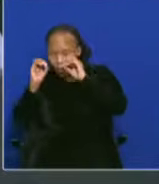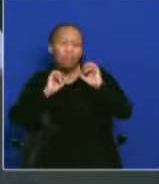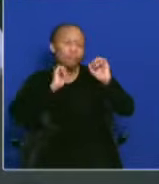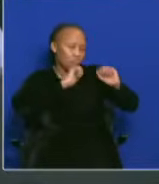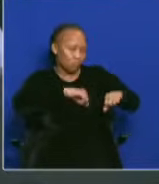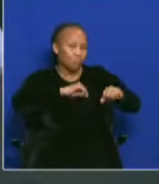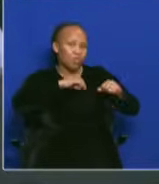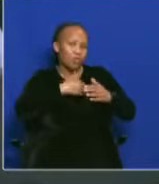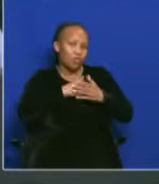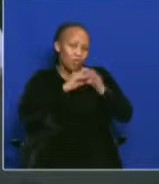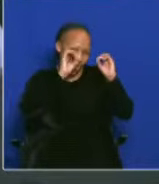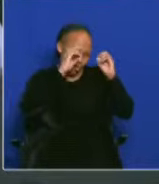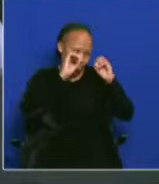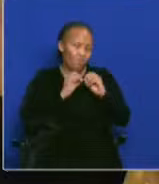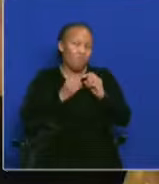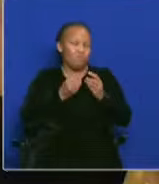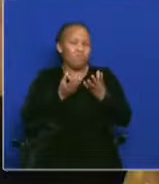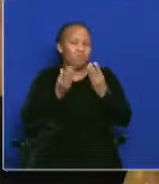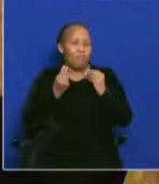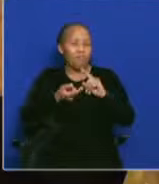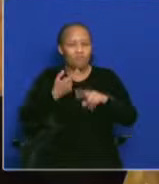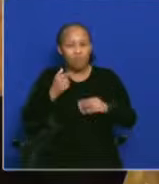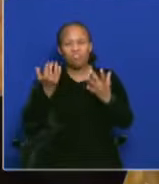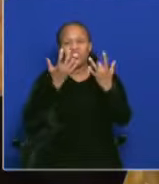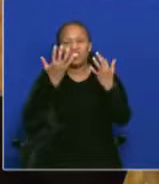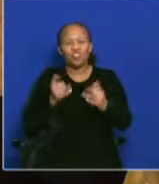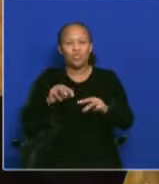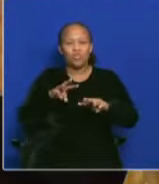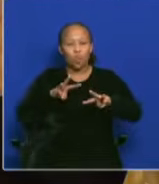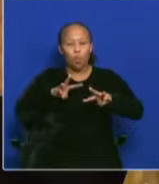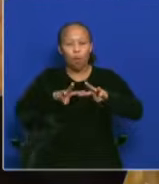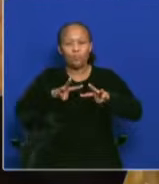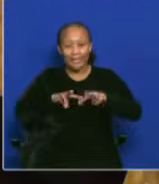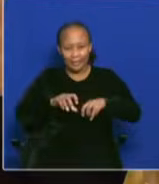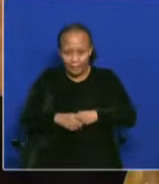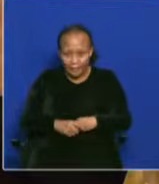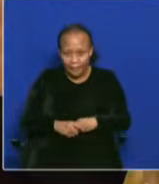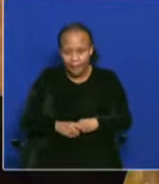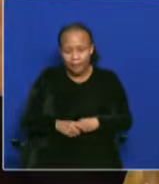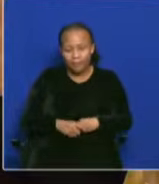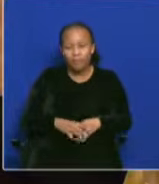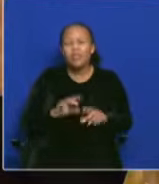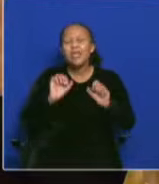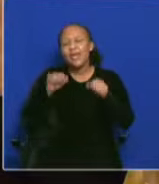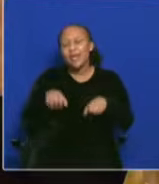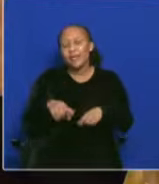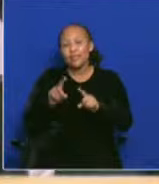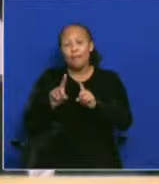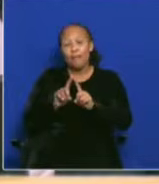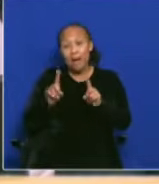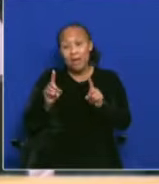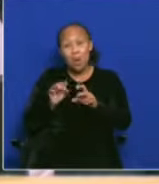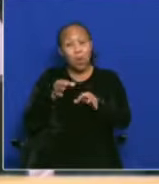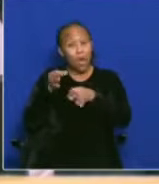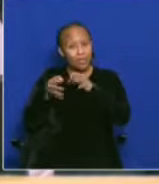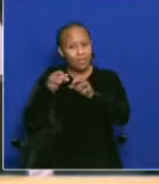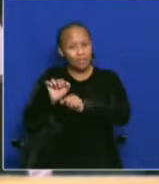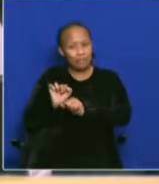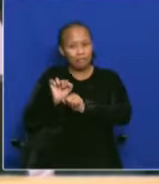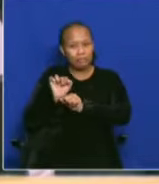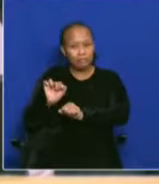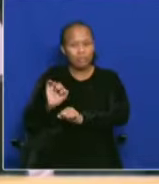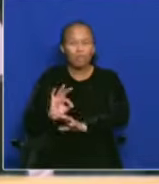website. Yes, what I was clarifying is by that explanation, you are not saying that it is addressed